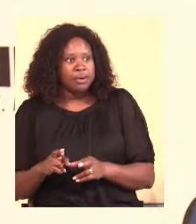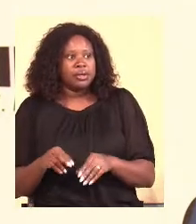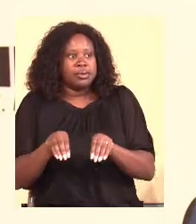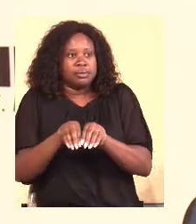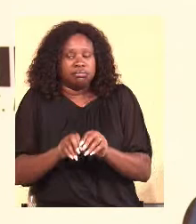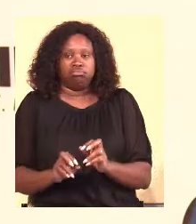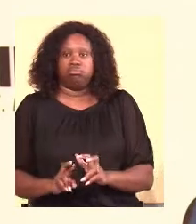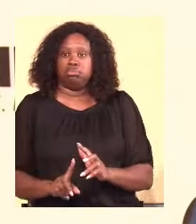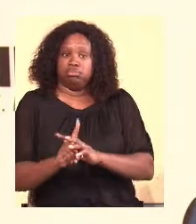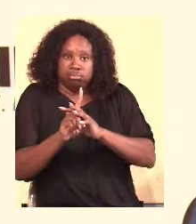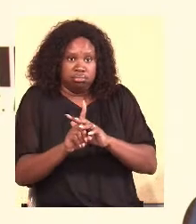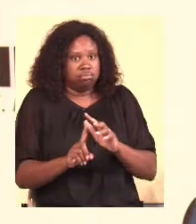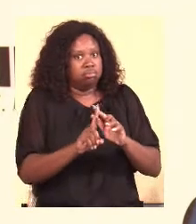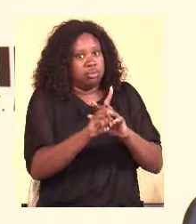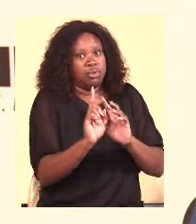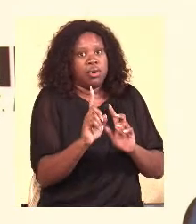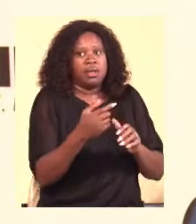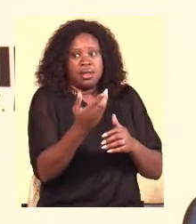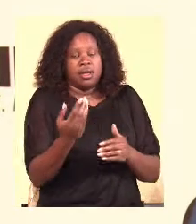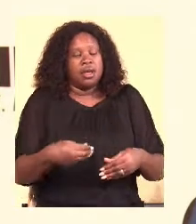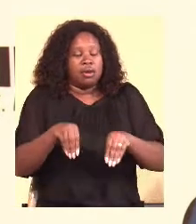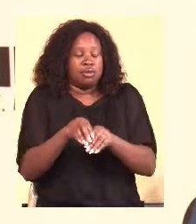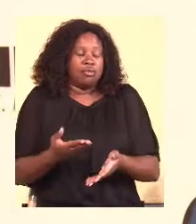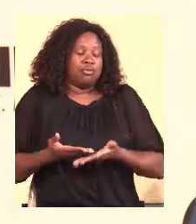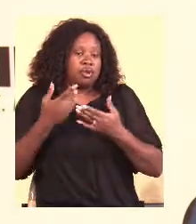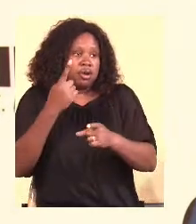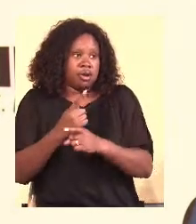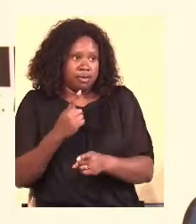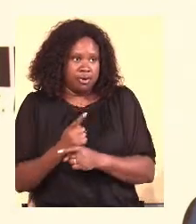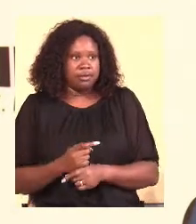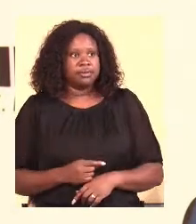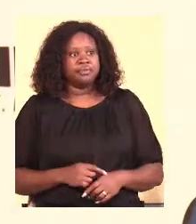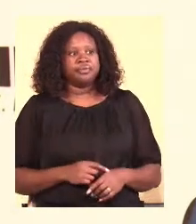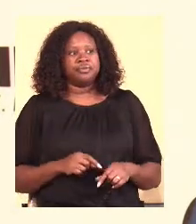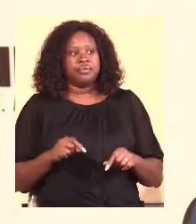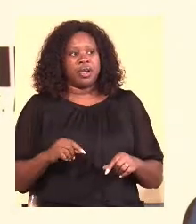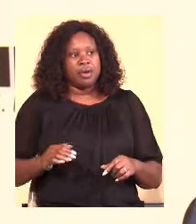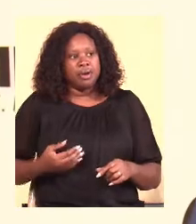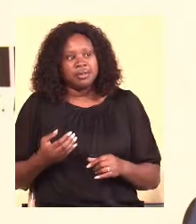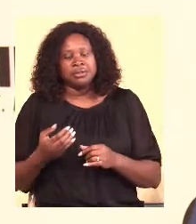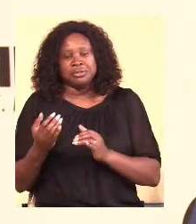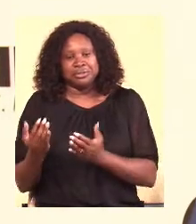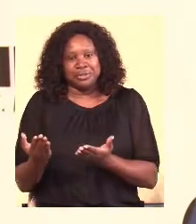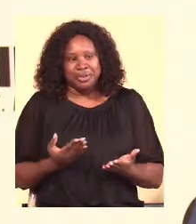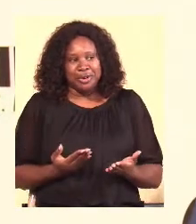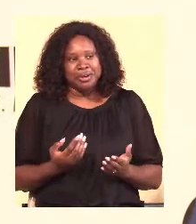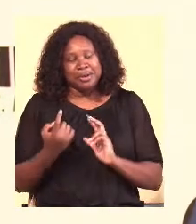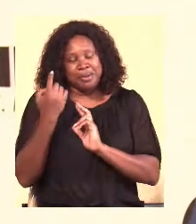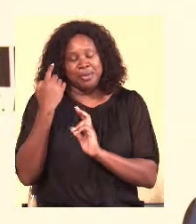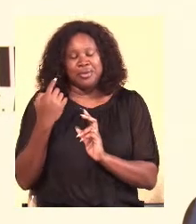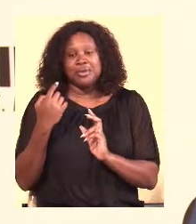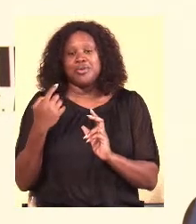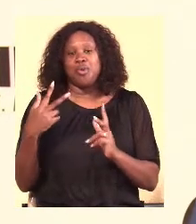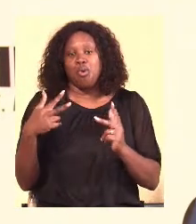producing results on what they are doing to assist the government. Having said this, I'd like to invite the Minister to formally launch the